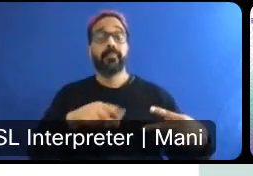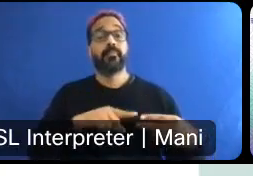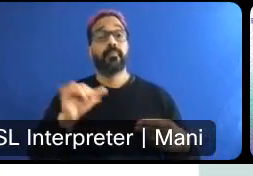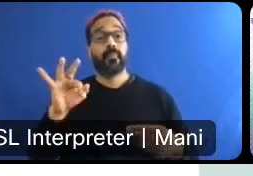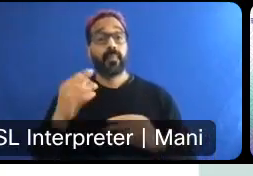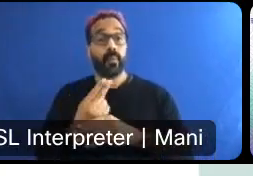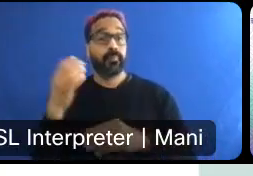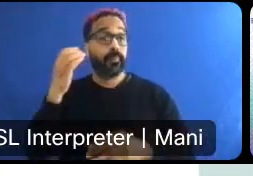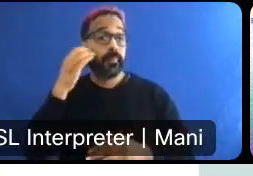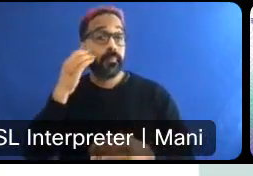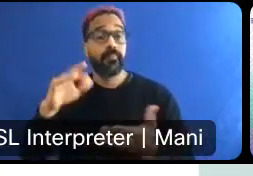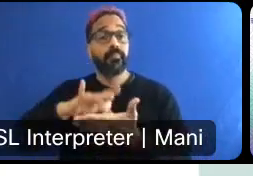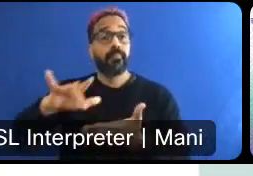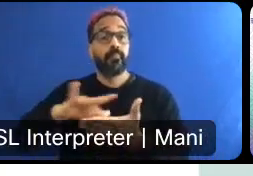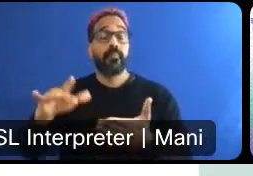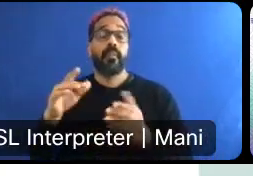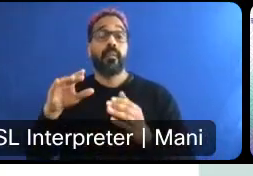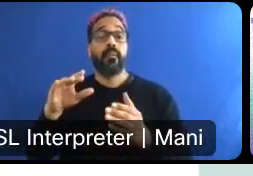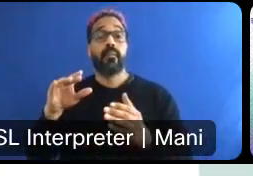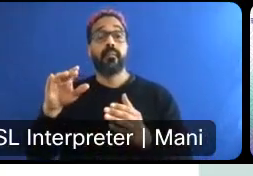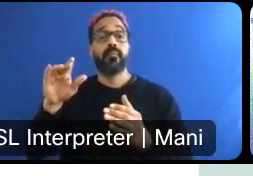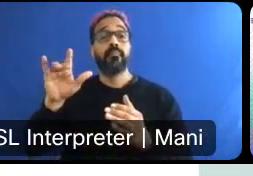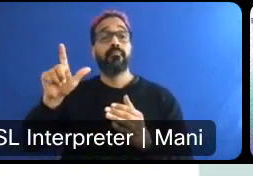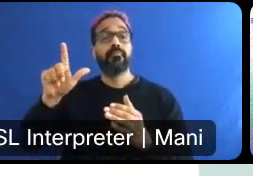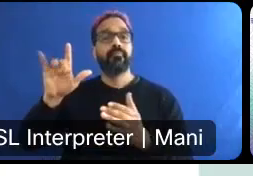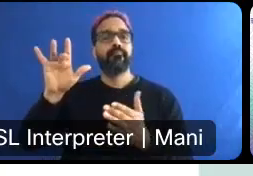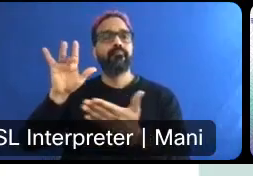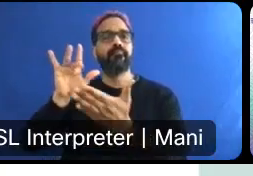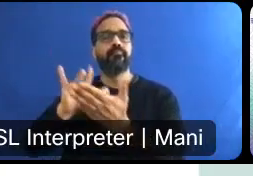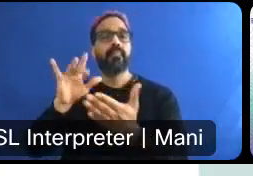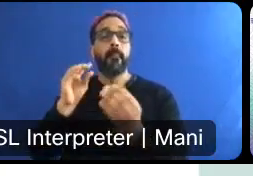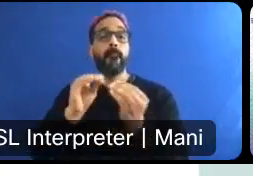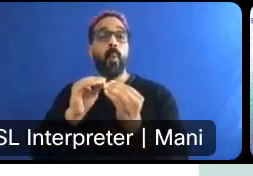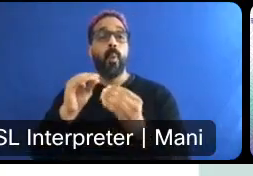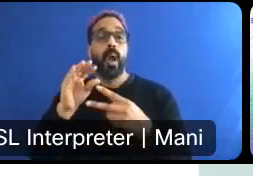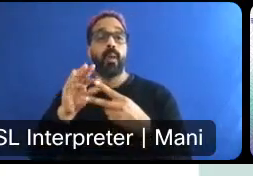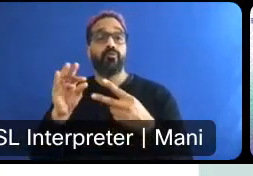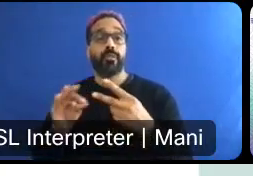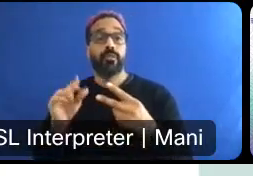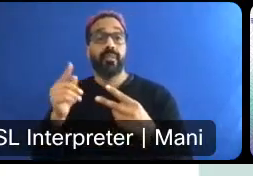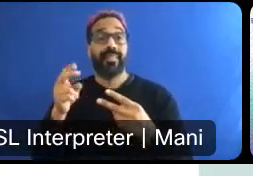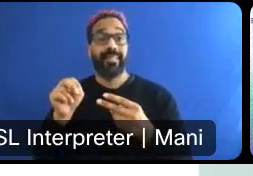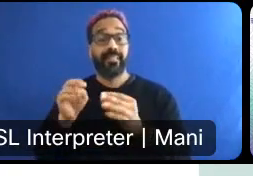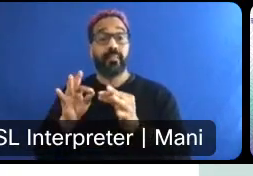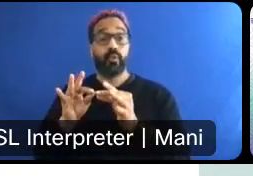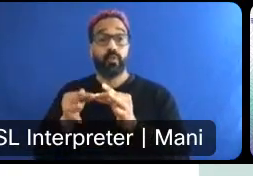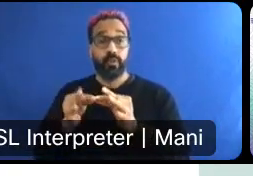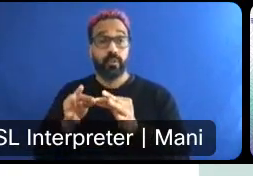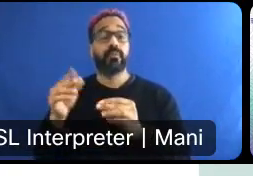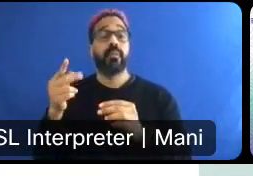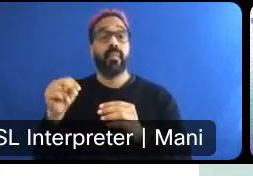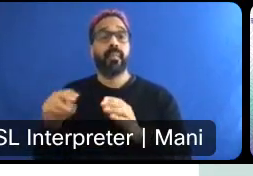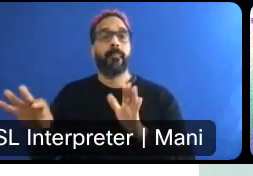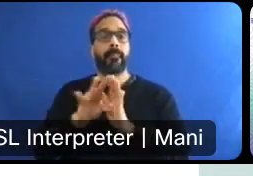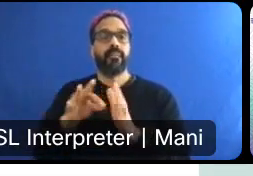language channel by selecting the More option, then Interpretation, then selecting your language from the